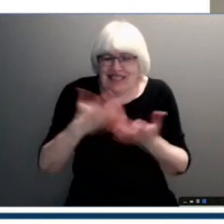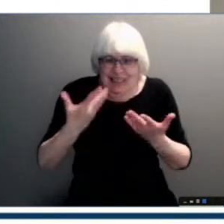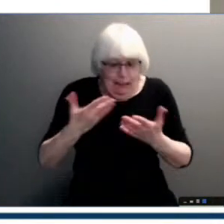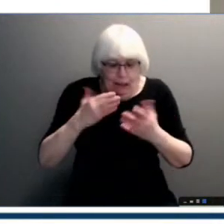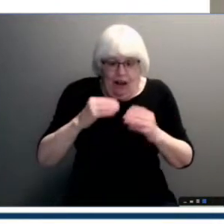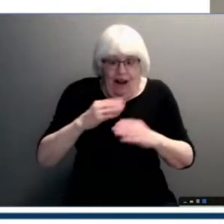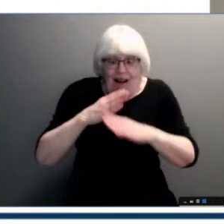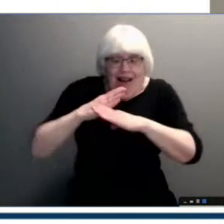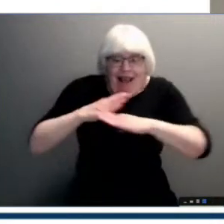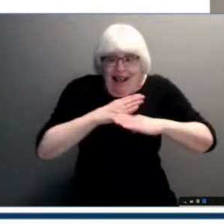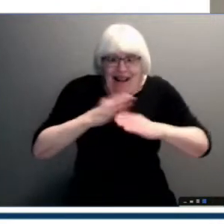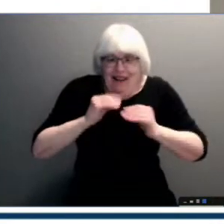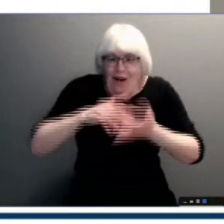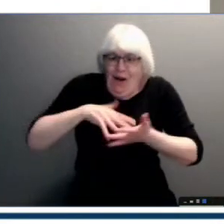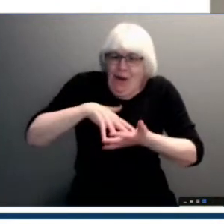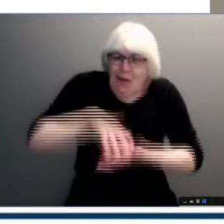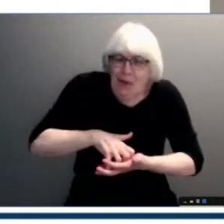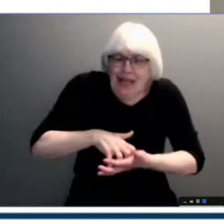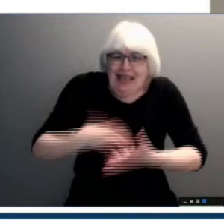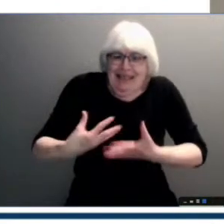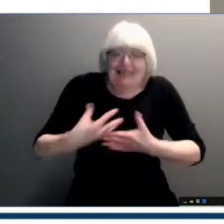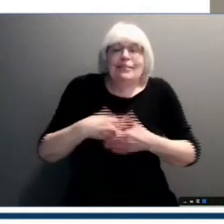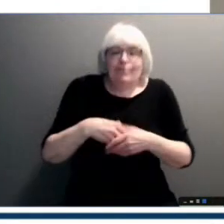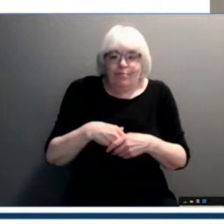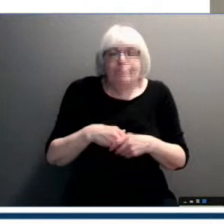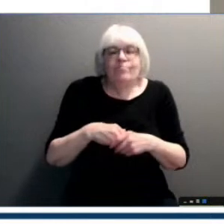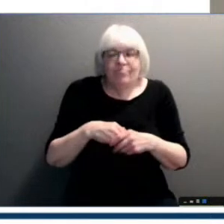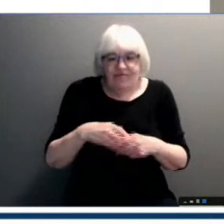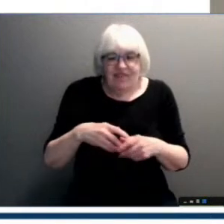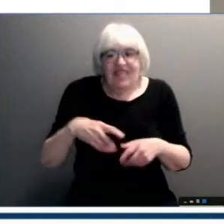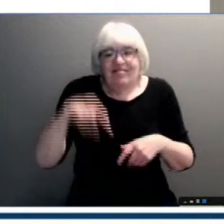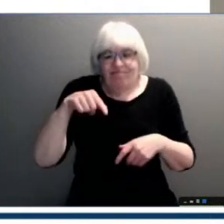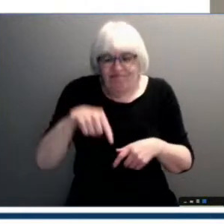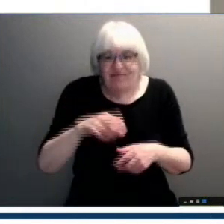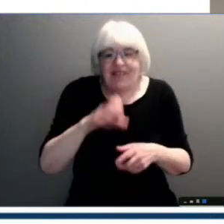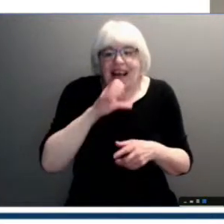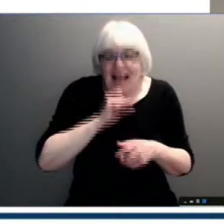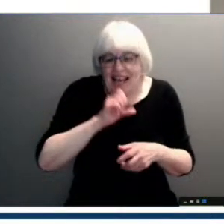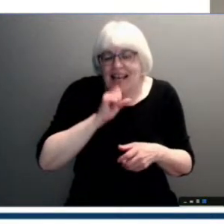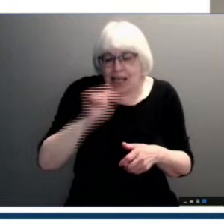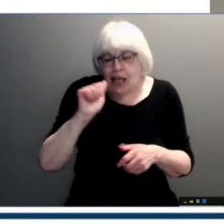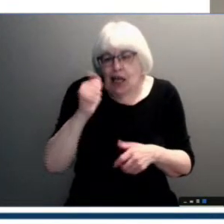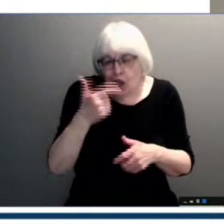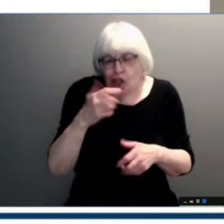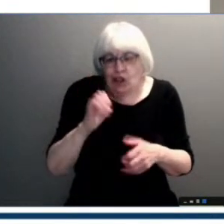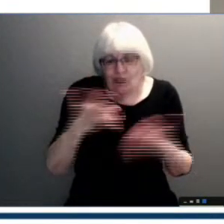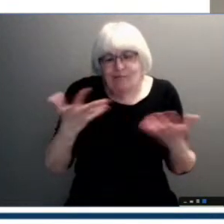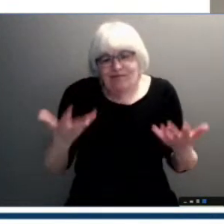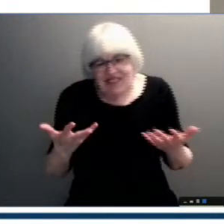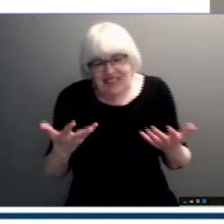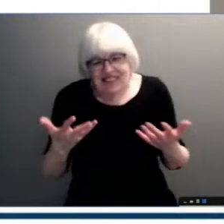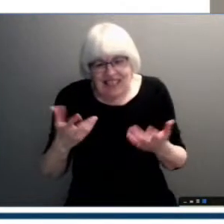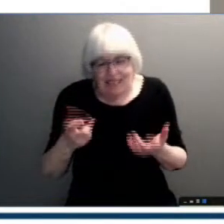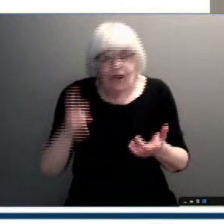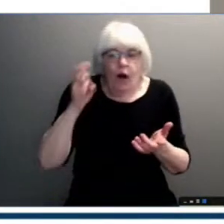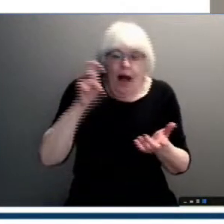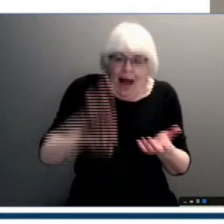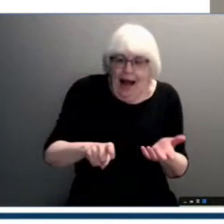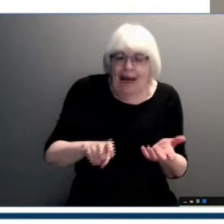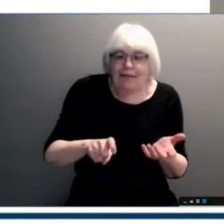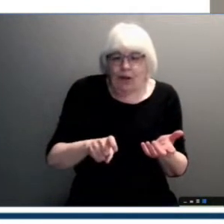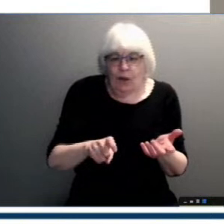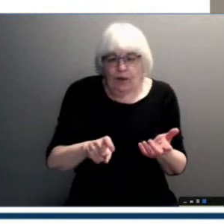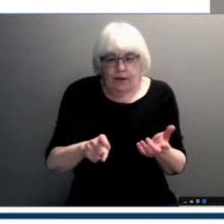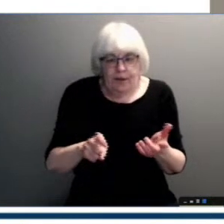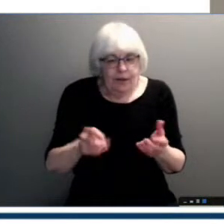have less robust immune systems because of their age. And we also need to make sure that we get vulnerable populations like children 5